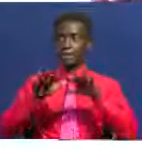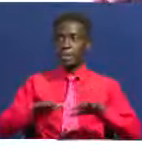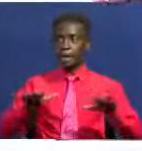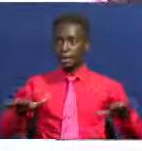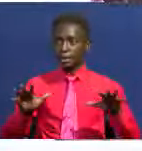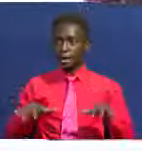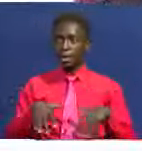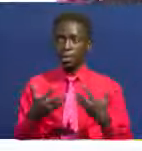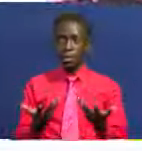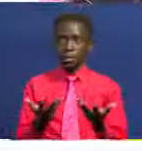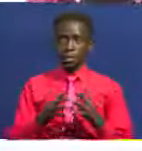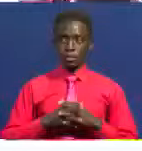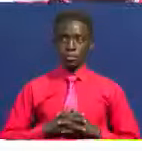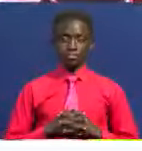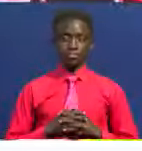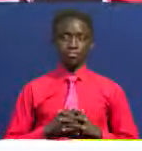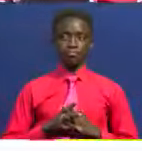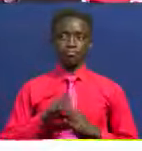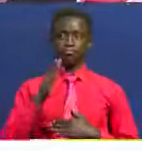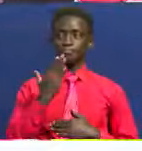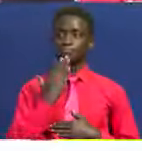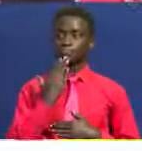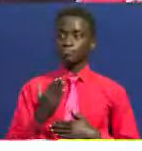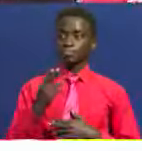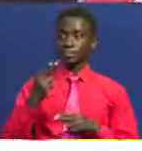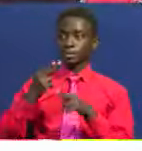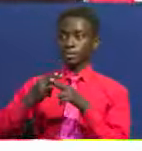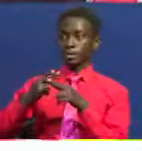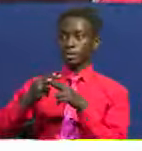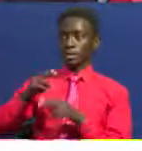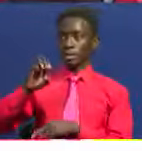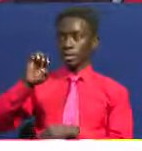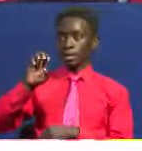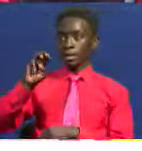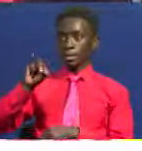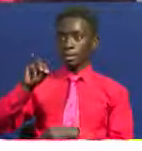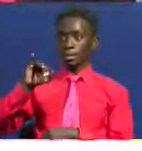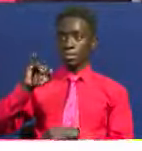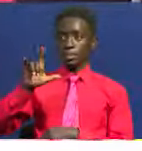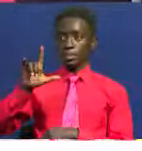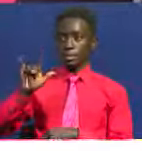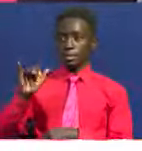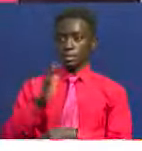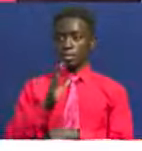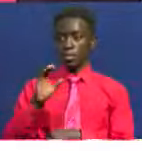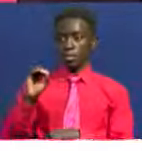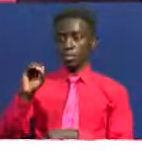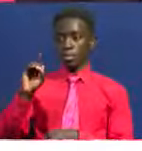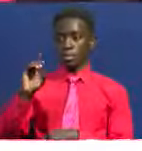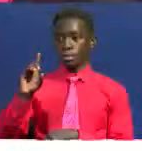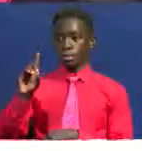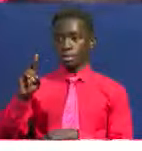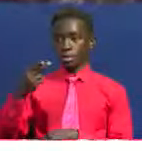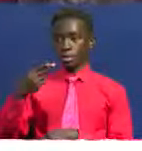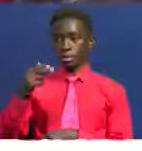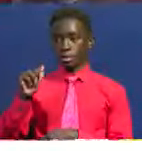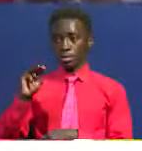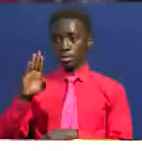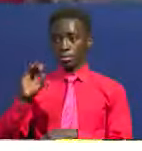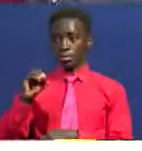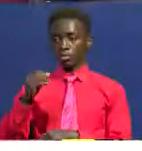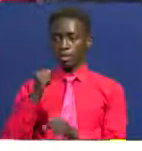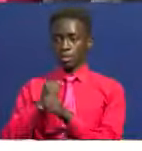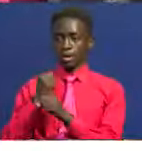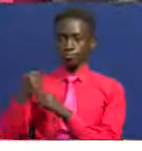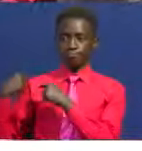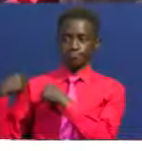hapa. Okay, asante sana. Kwa majina naitwa Emily Adhiambo. Sisi tumefanya kazi huko Homa Bay for the past 2 years tukioftake soya,